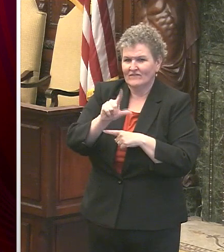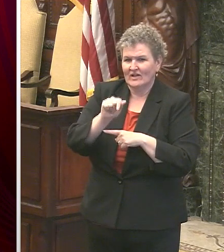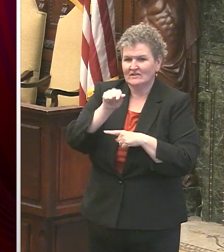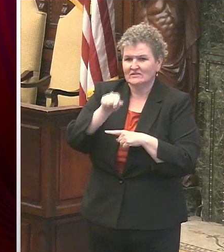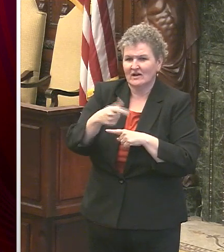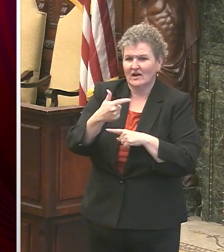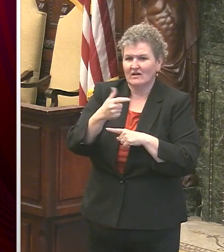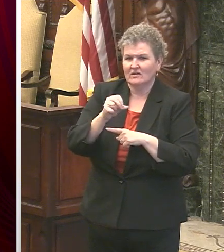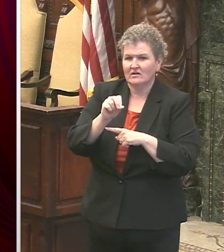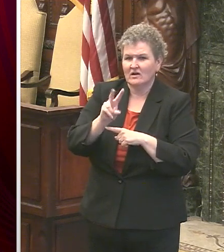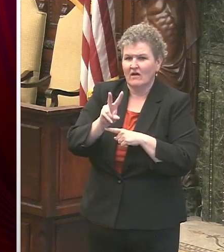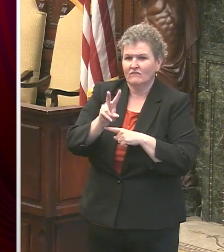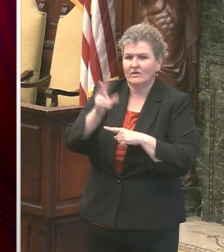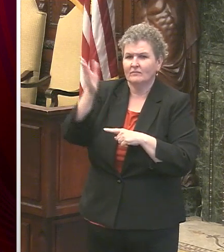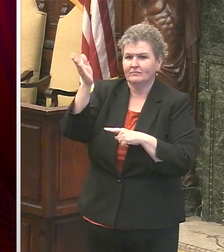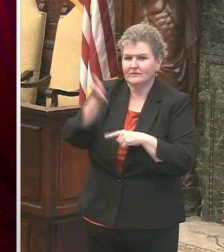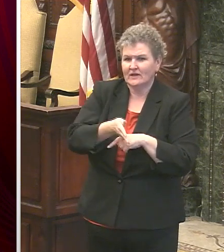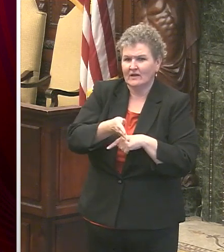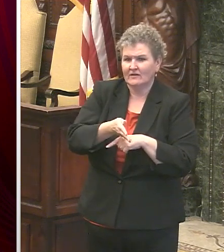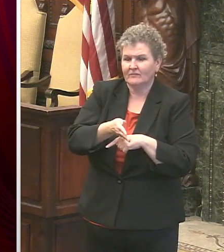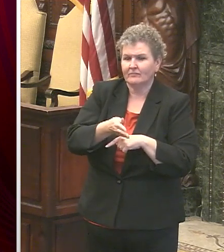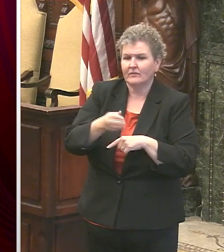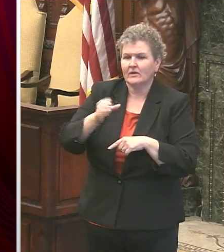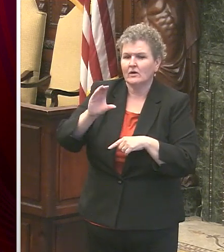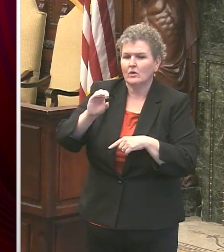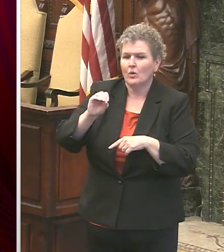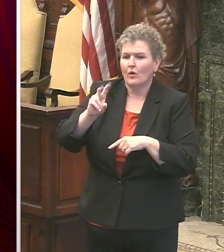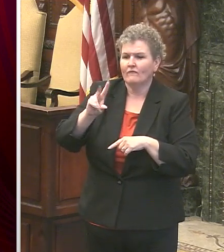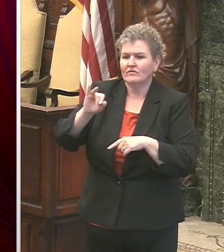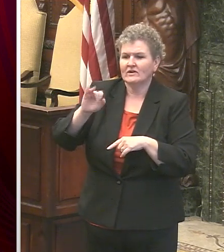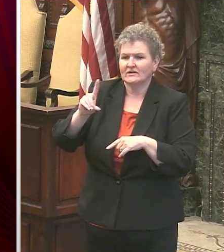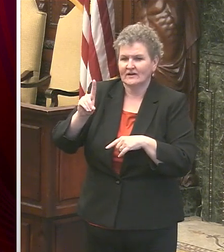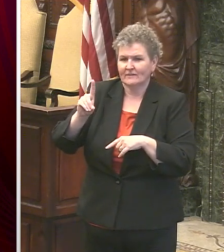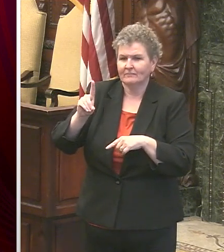might be occurring in the next few days, the next week or so, you can get it at that website.